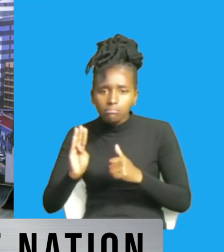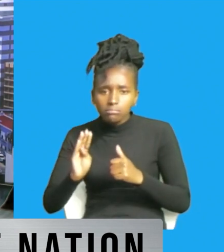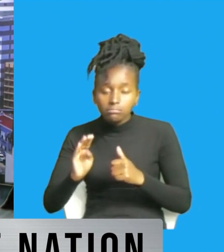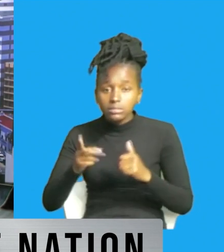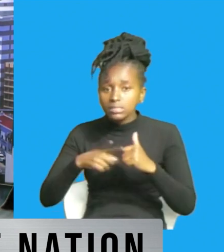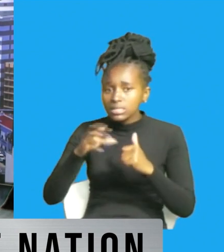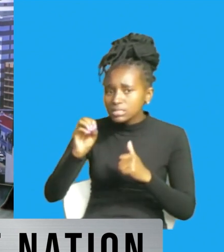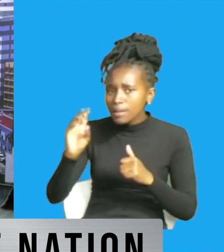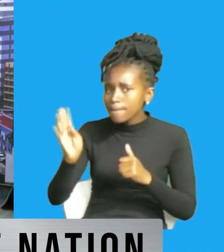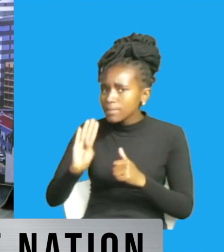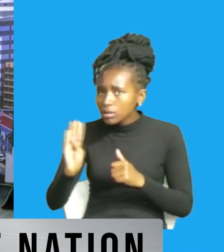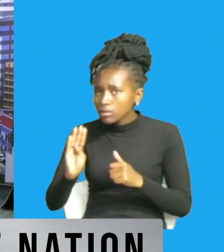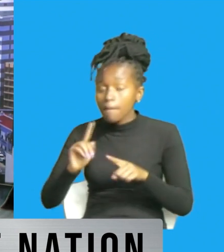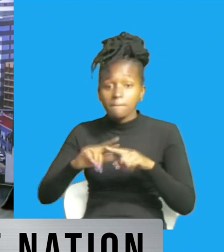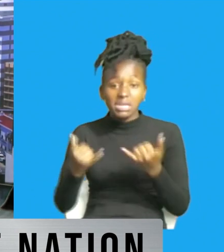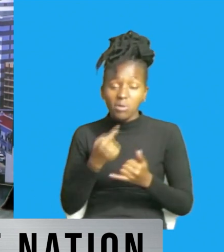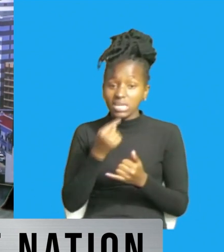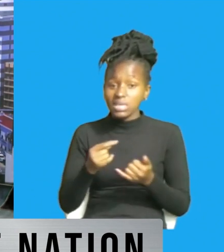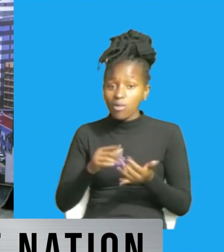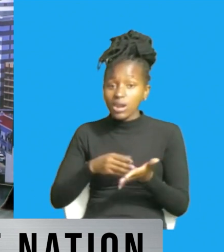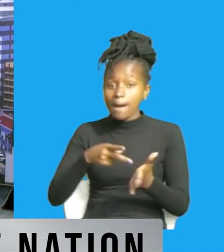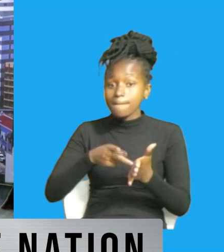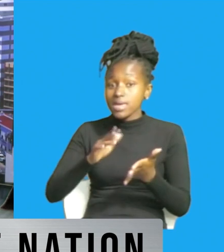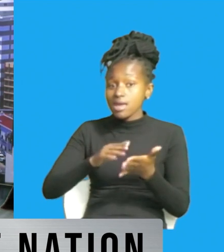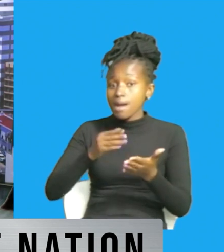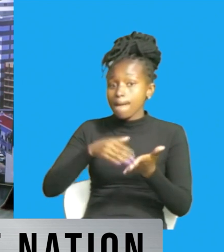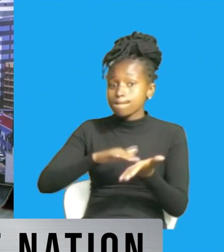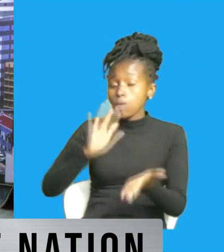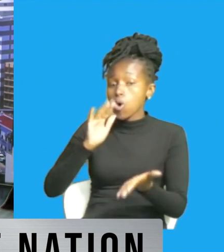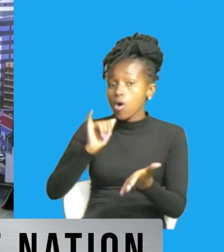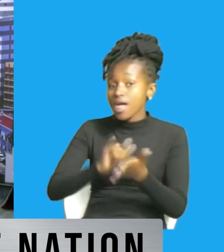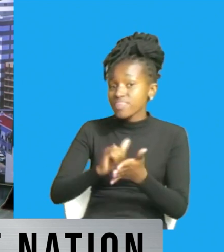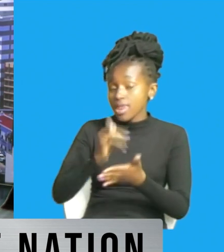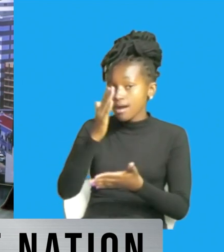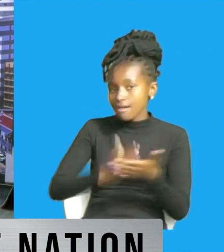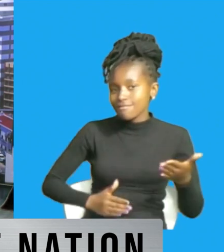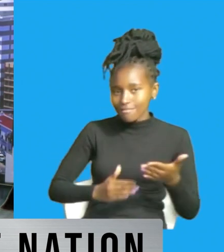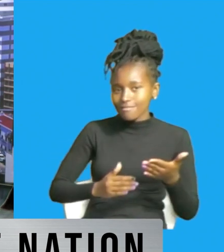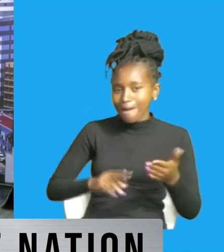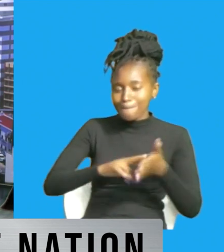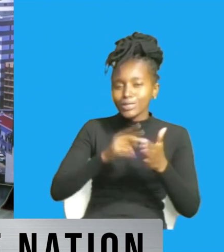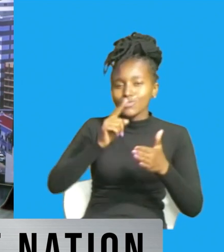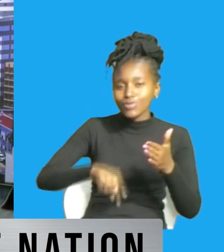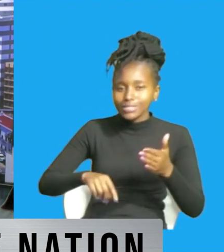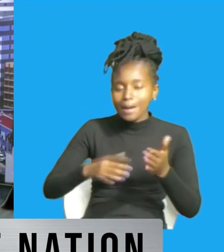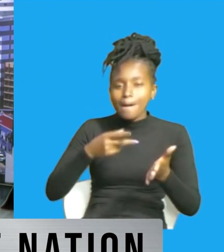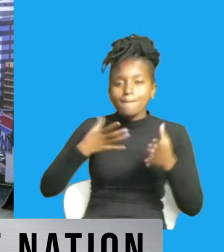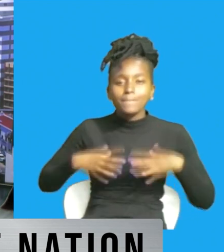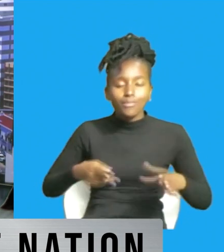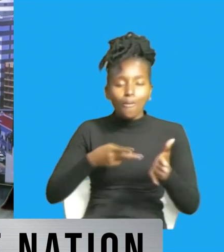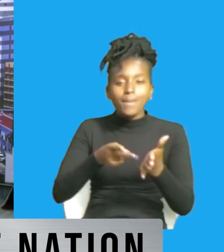about almost more, they are saying more than half, almost half of our monies go to paying debts. It's very